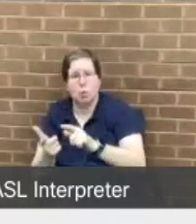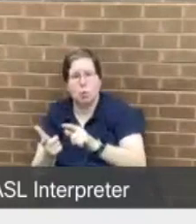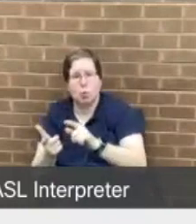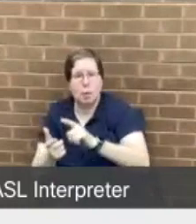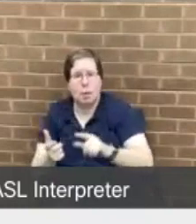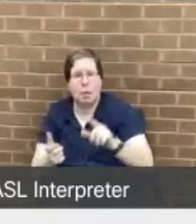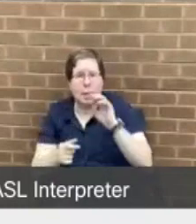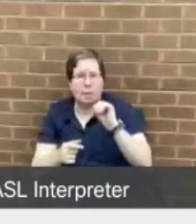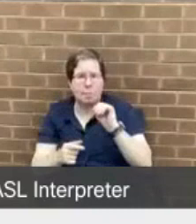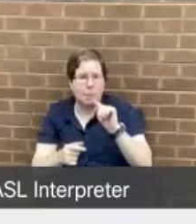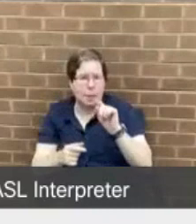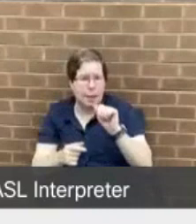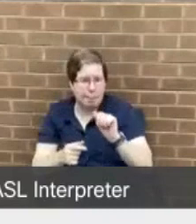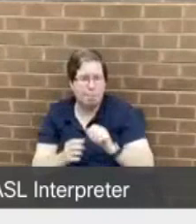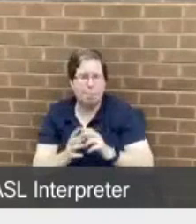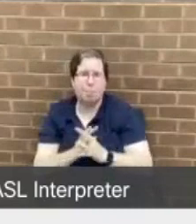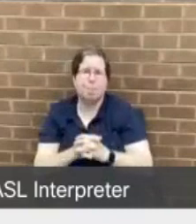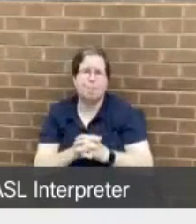MVA.